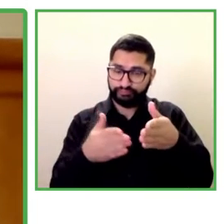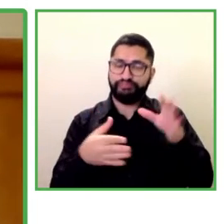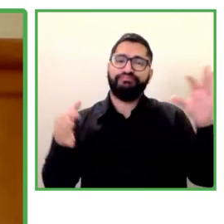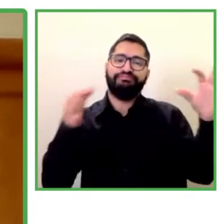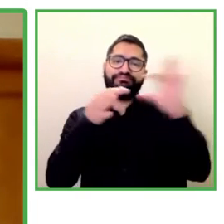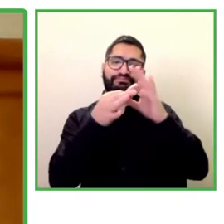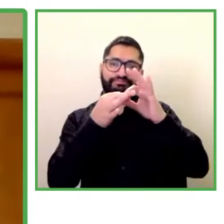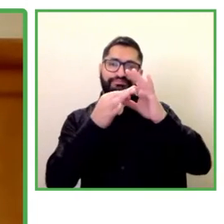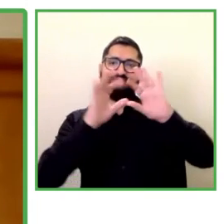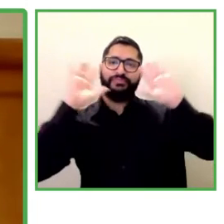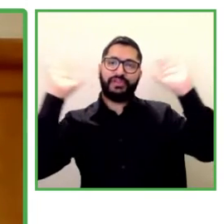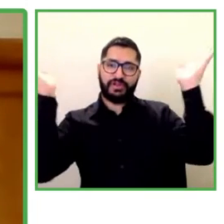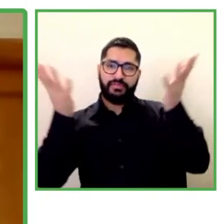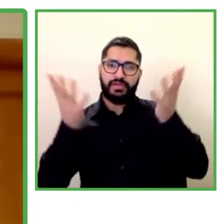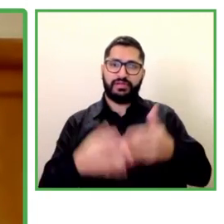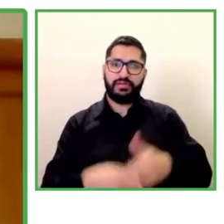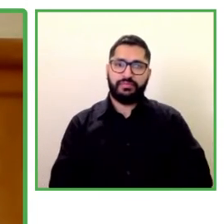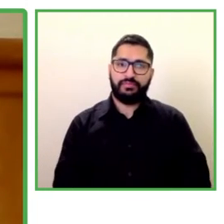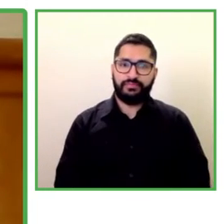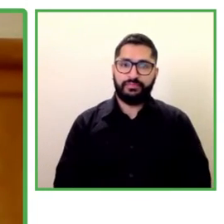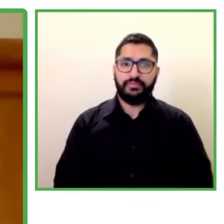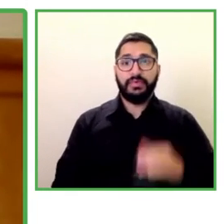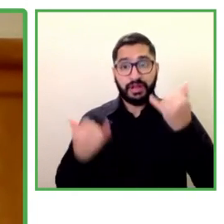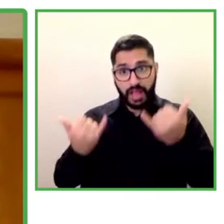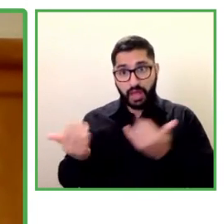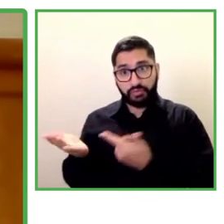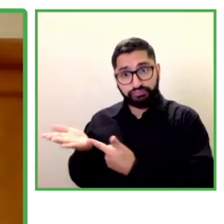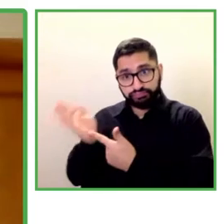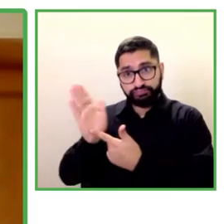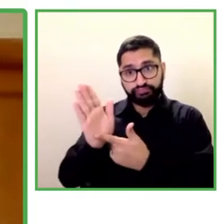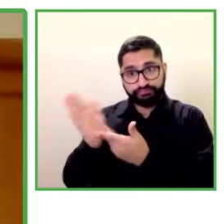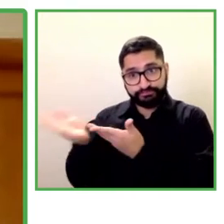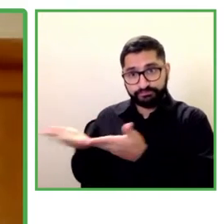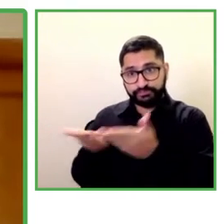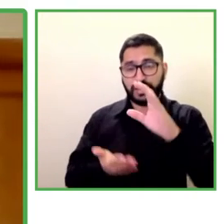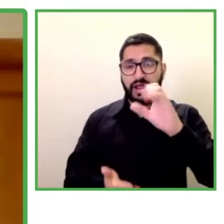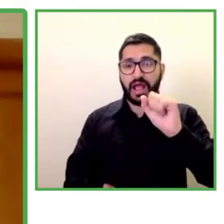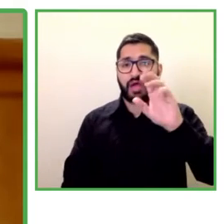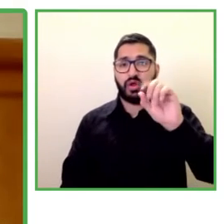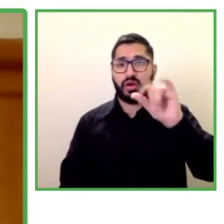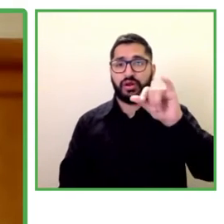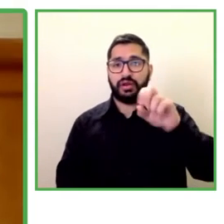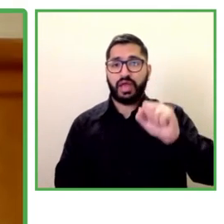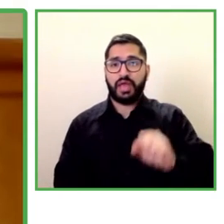companies' responsibility. So whenever you want, the floor is yours.